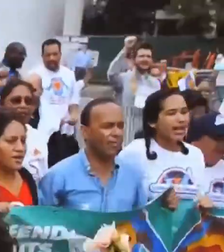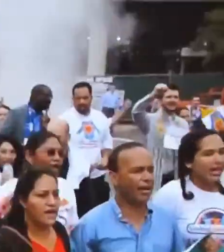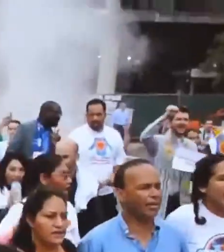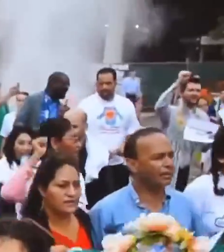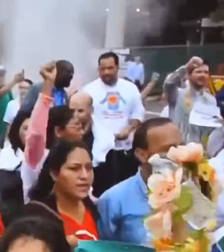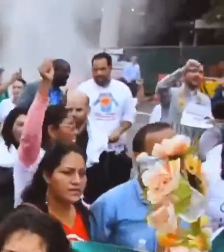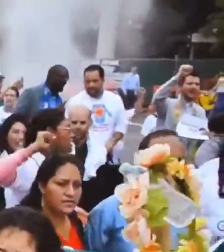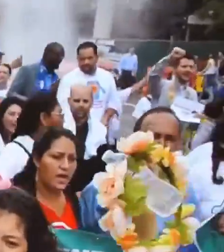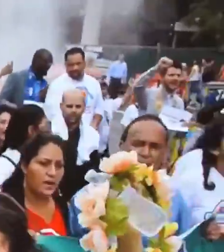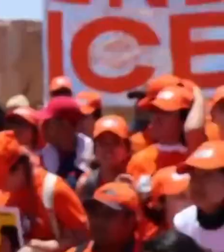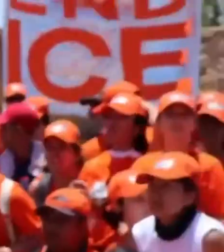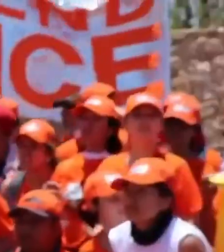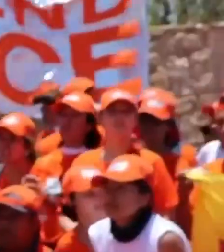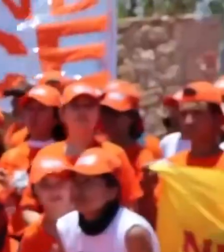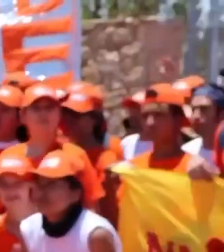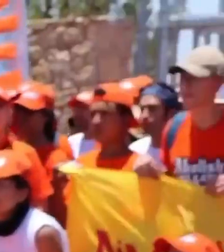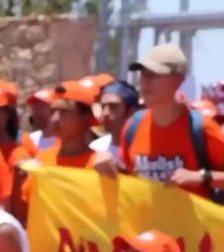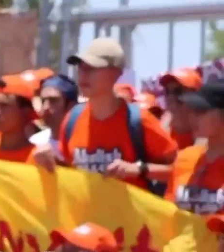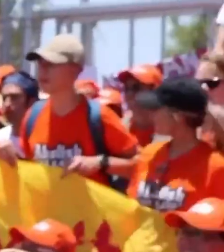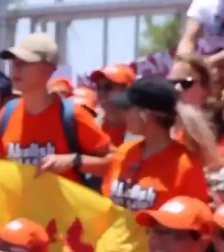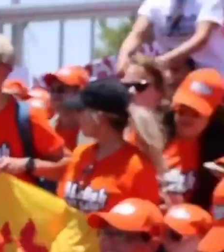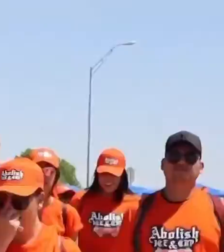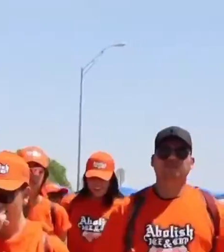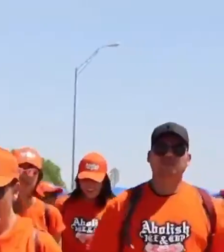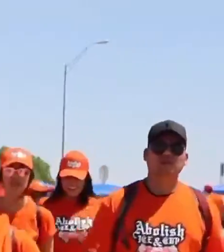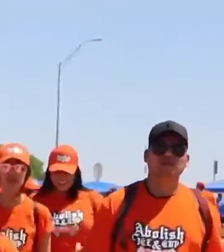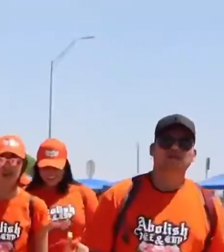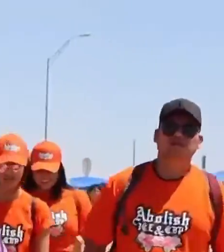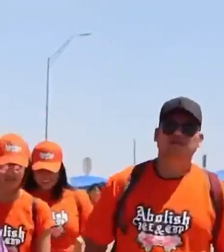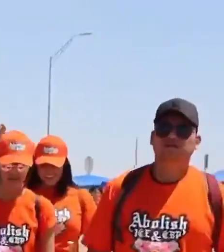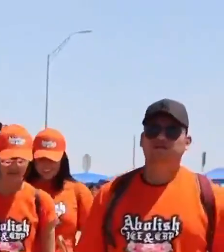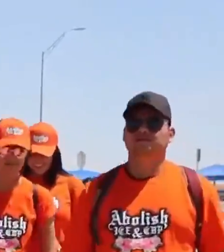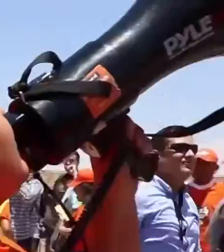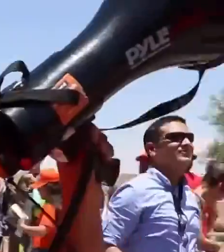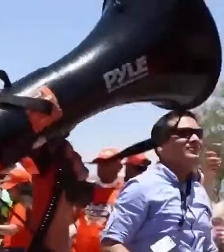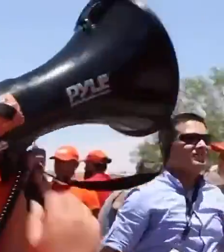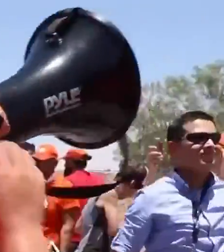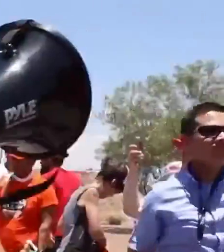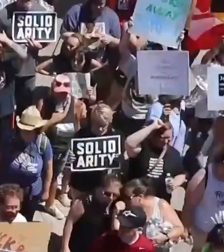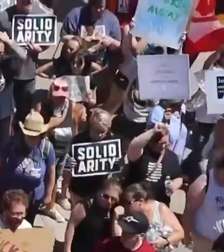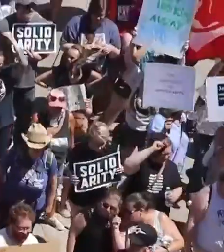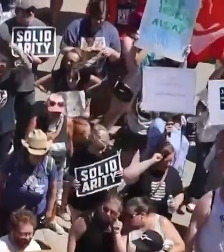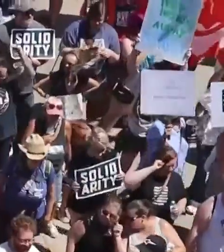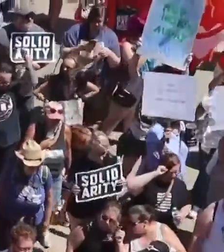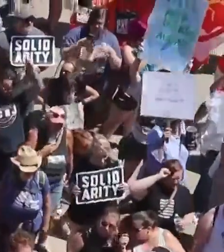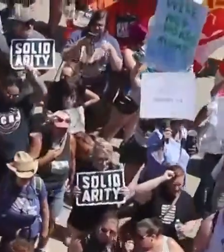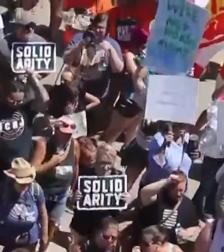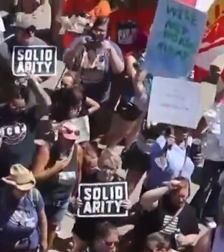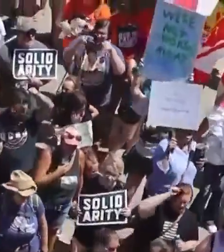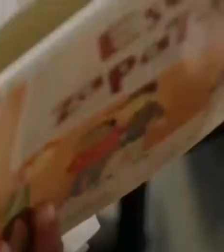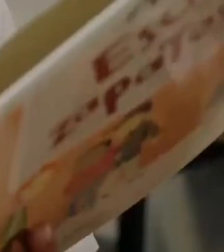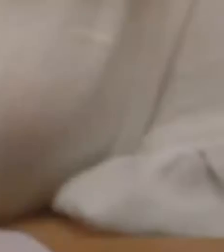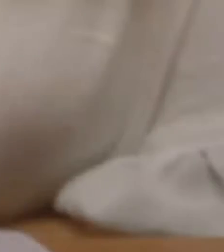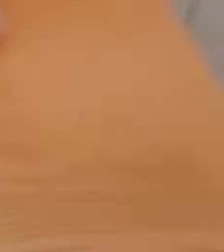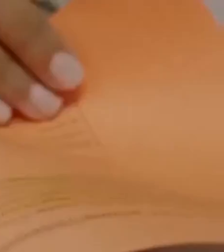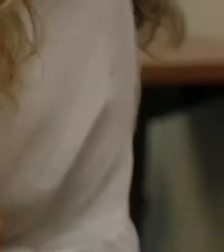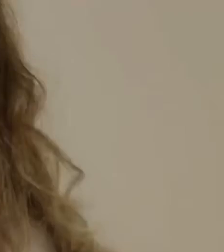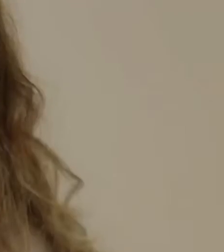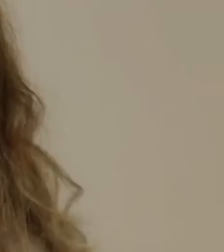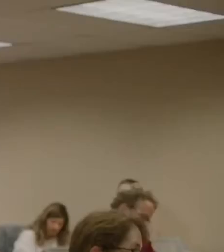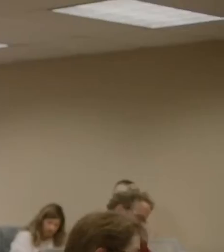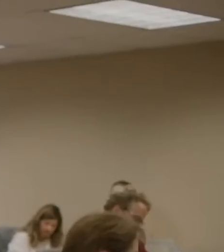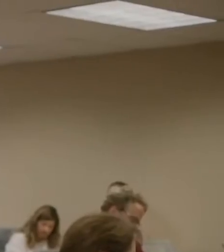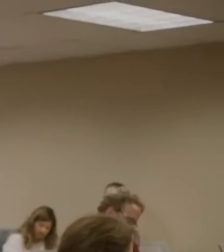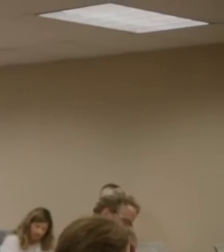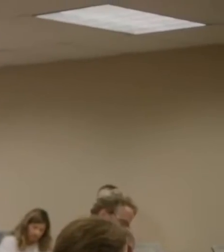is what won us DACA, but it's also what allowed us to shut down detention camps in Tornillo, Texas, and Fort Sill, Oklahoma. It's how we